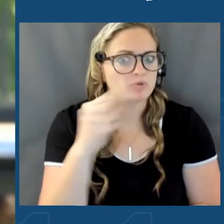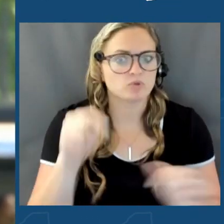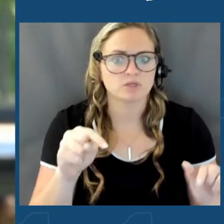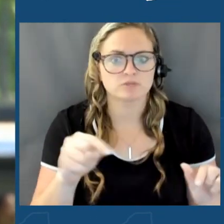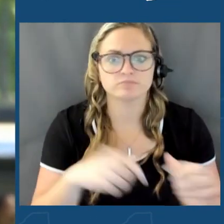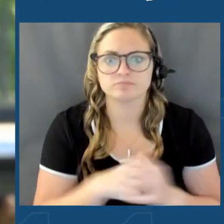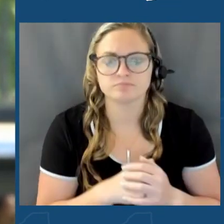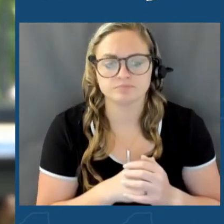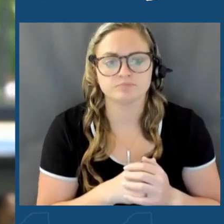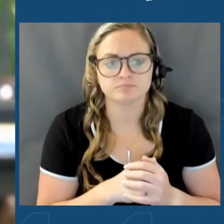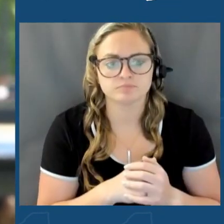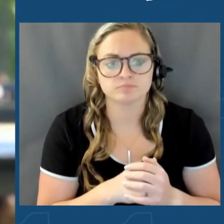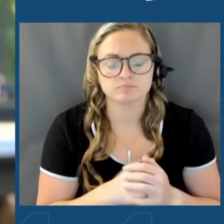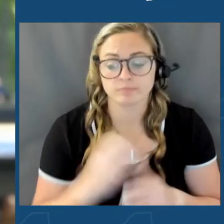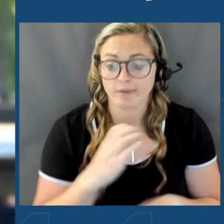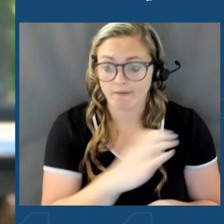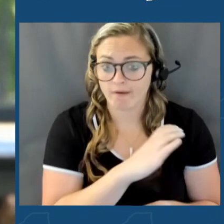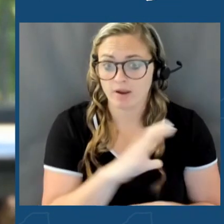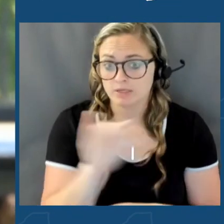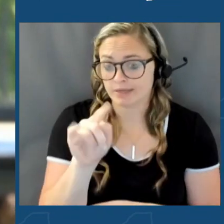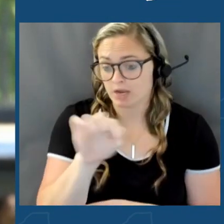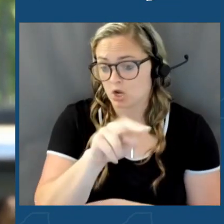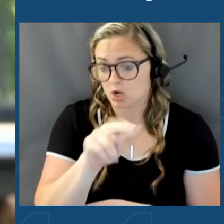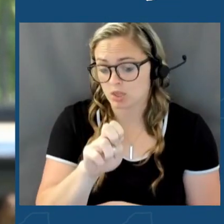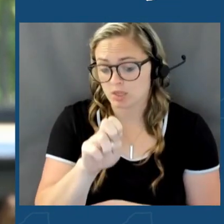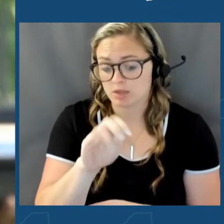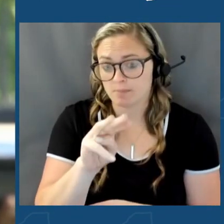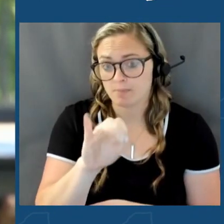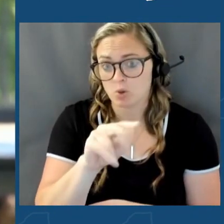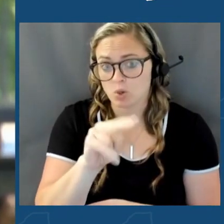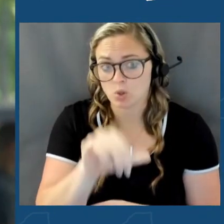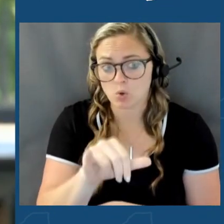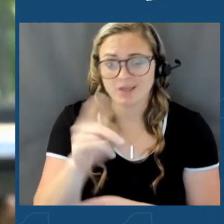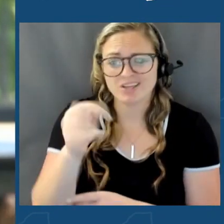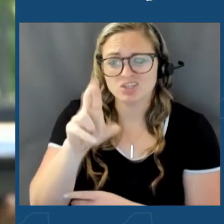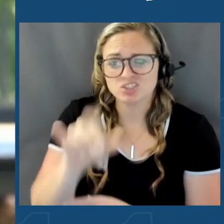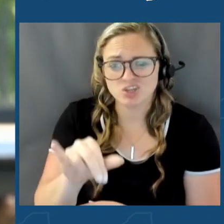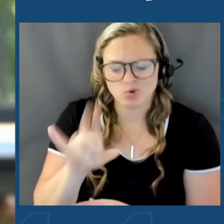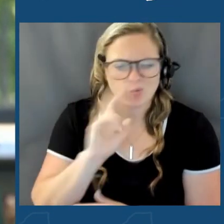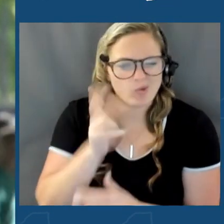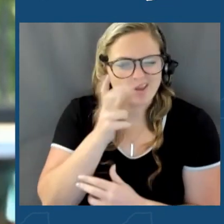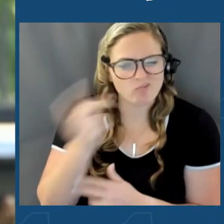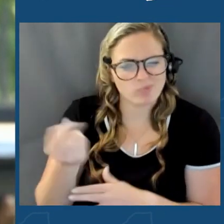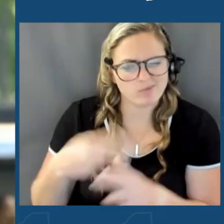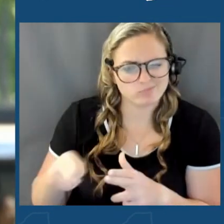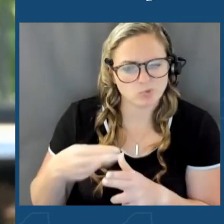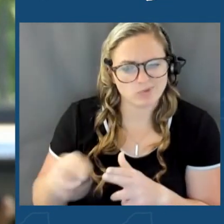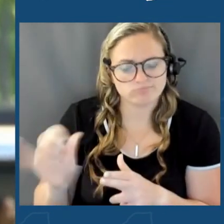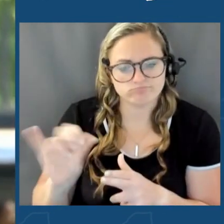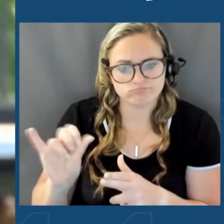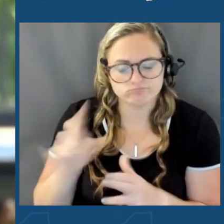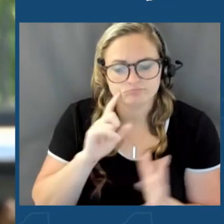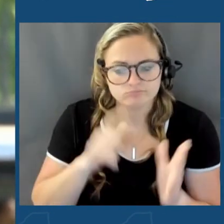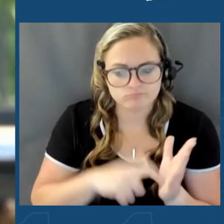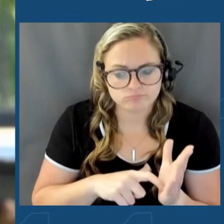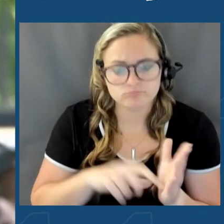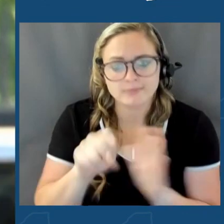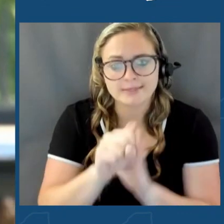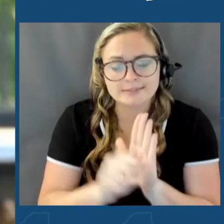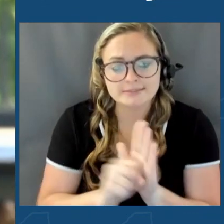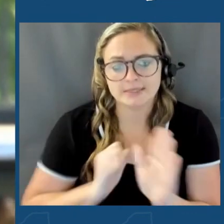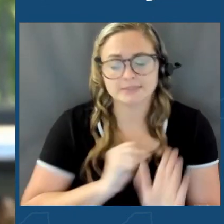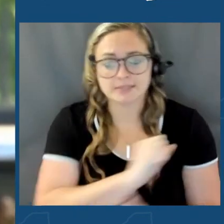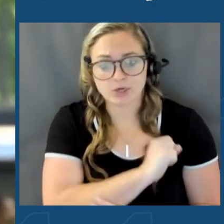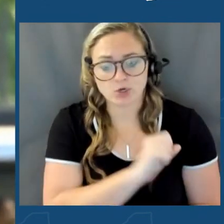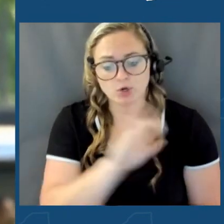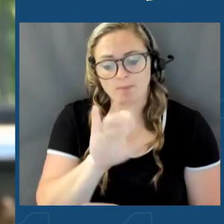Congresswoman Carolyn Maloney, Congressman Jerry Nadler, you'll be hearing from them briefly. I also want to recognize State Senator Brian Kavanaugh, who's